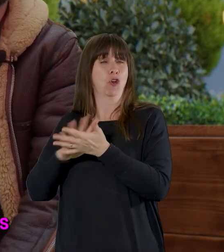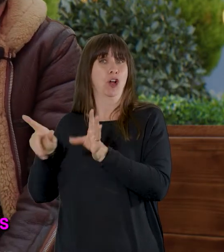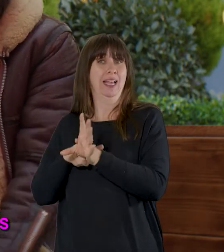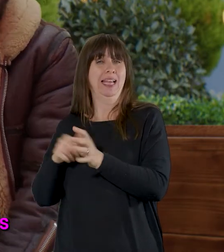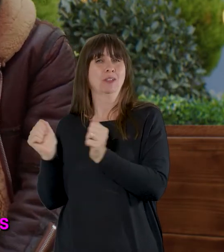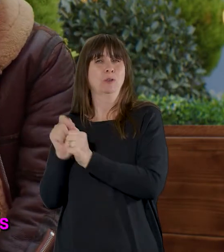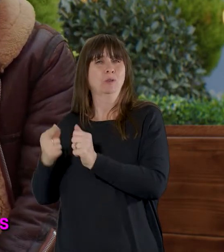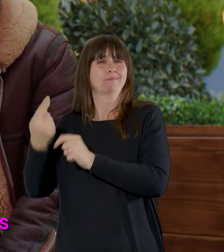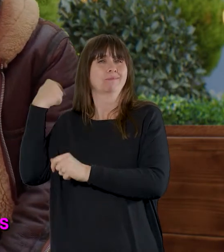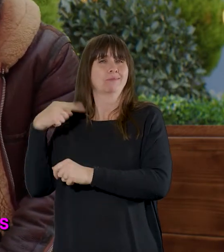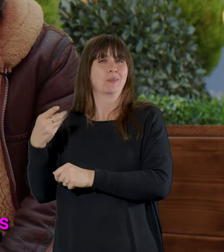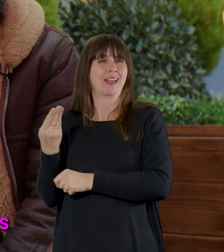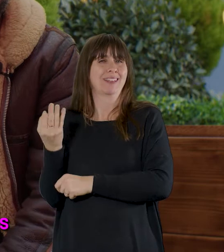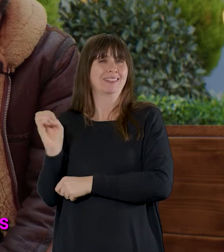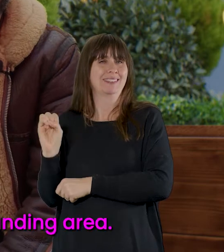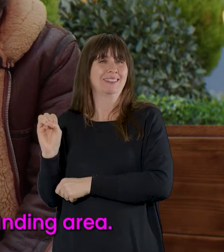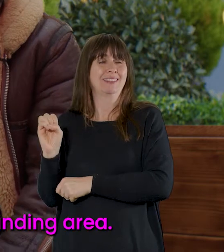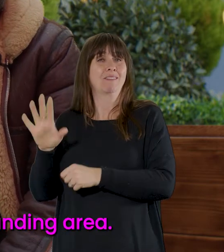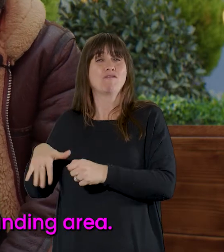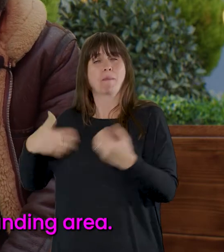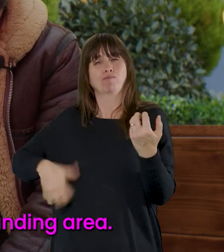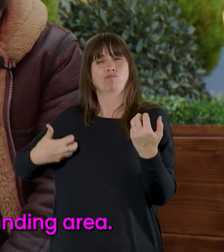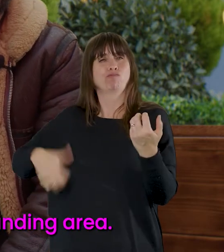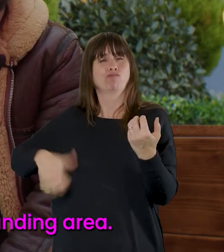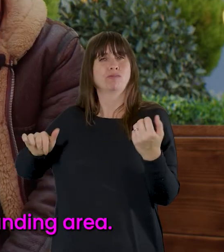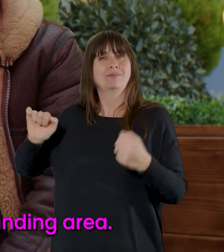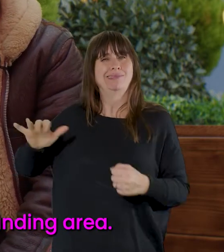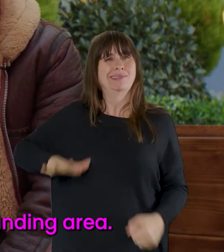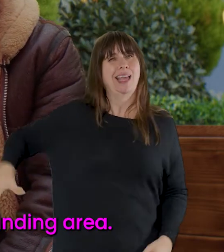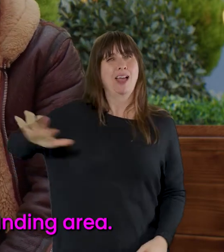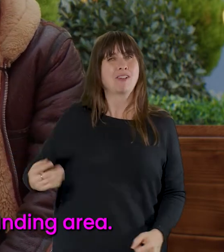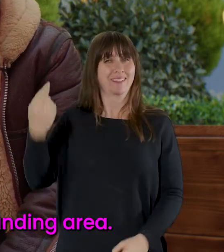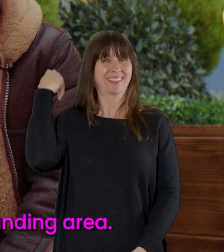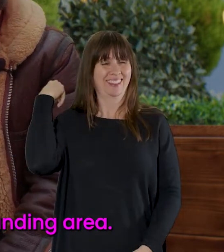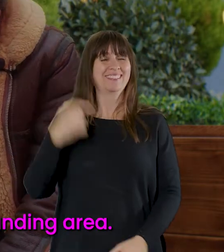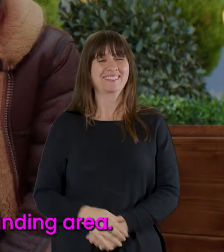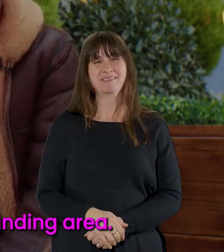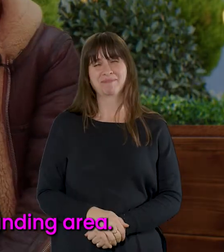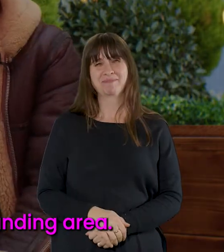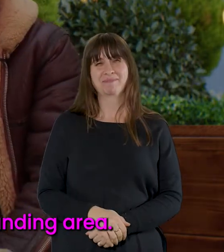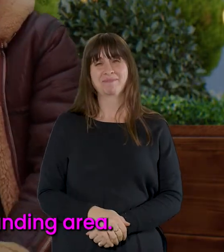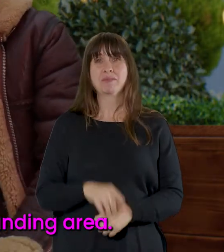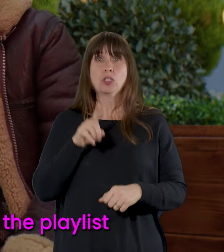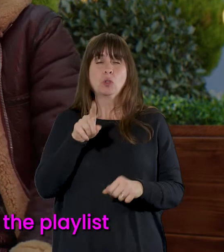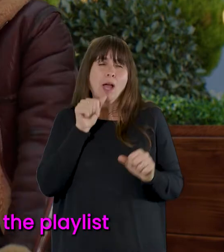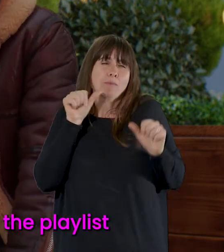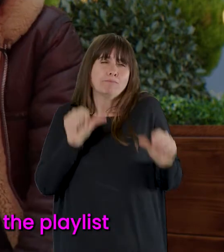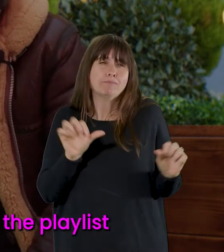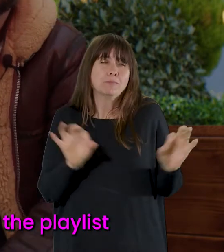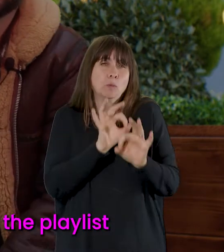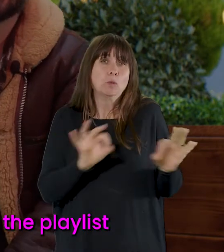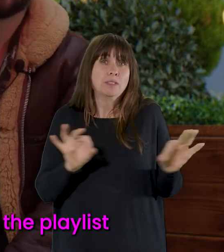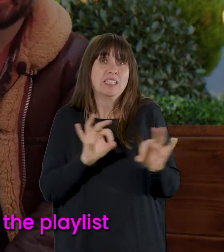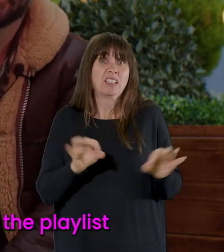full of great tunes from the 1980s and Treorchy and local bands in the surrounding area. If there are